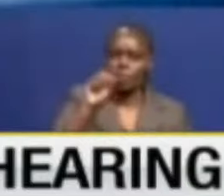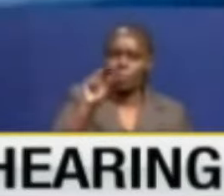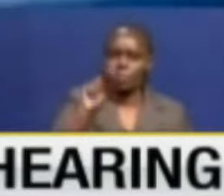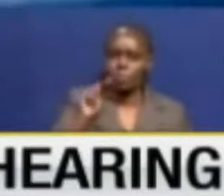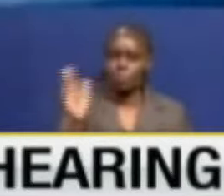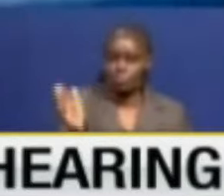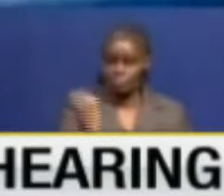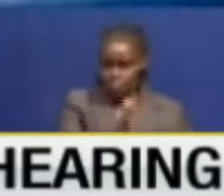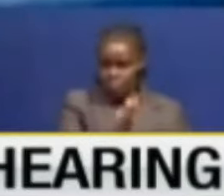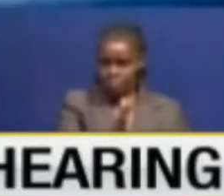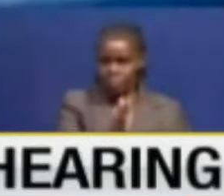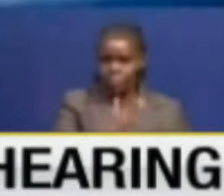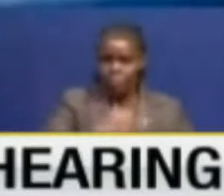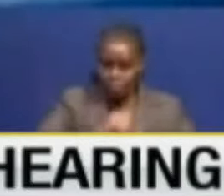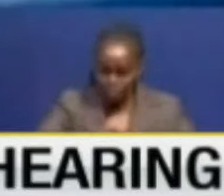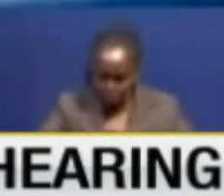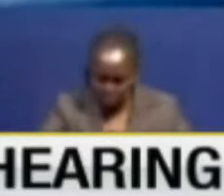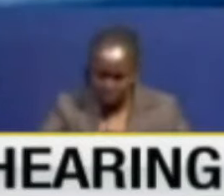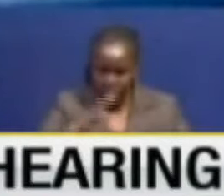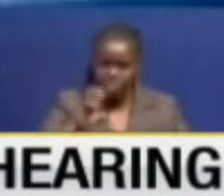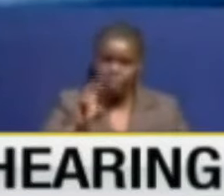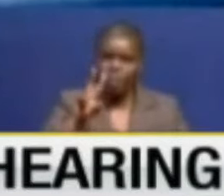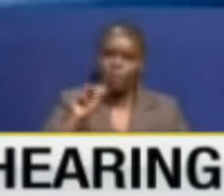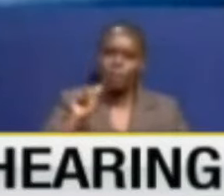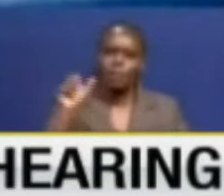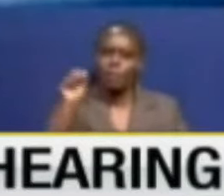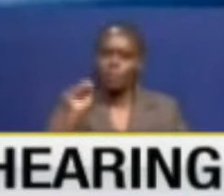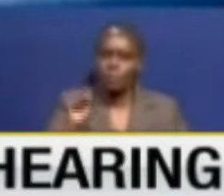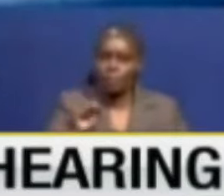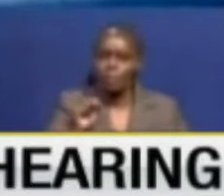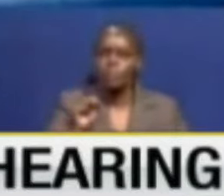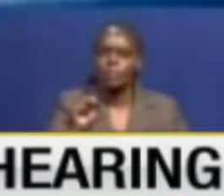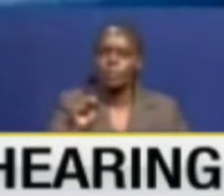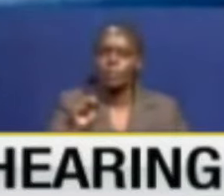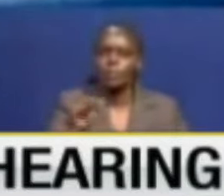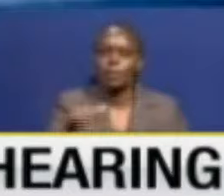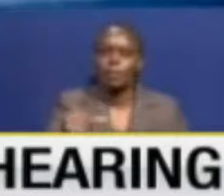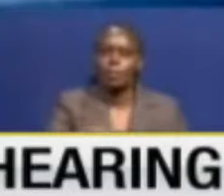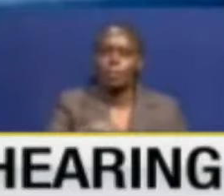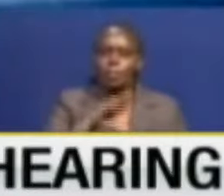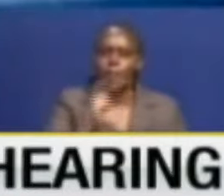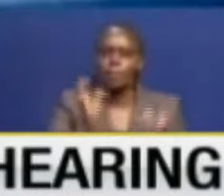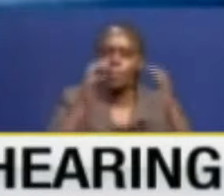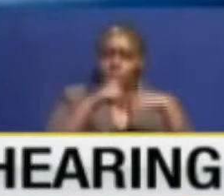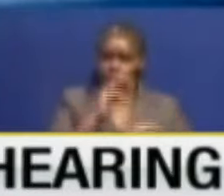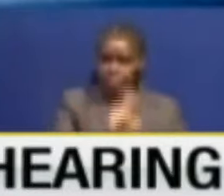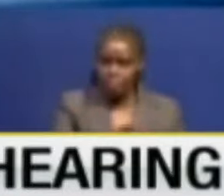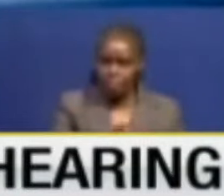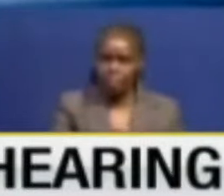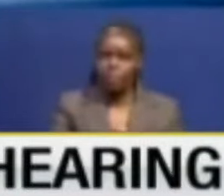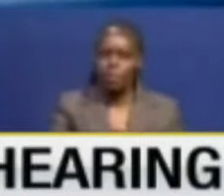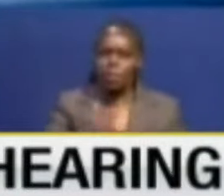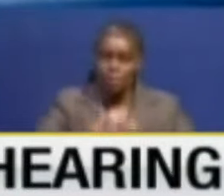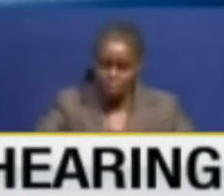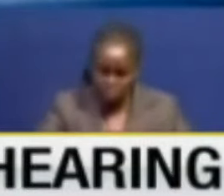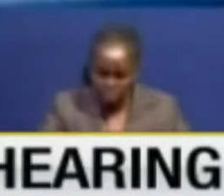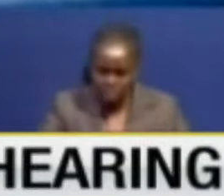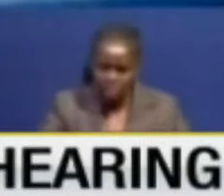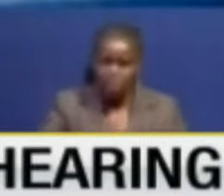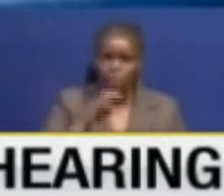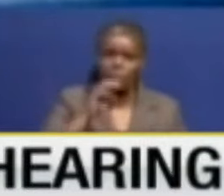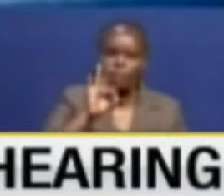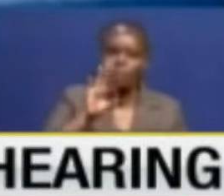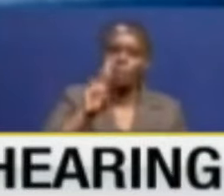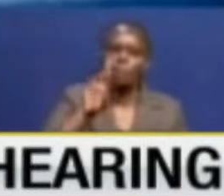Mkanata, Honorable Evans Mawira Kaaria, member of the County Assembly, Honorable